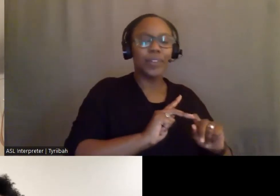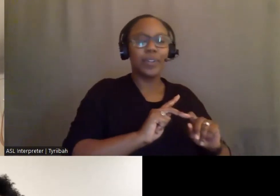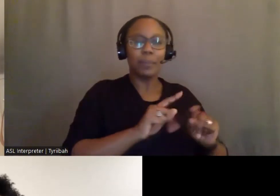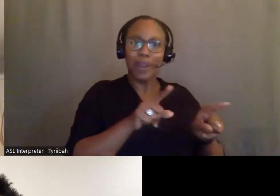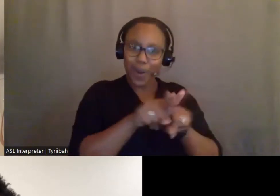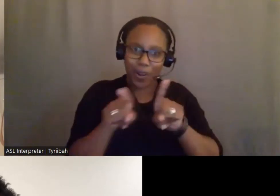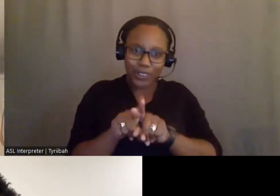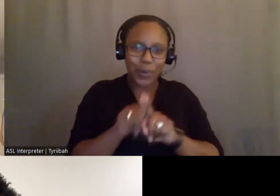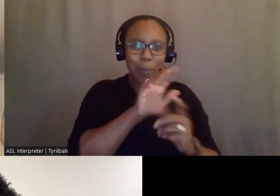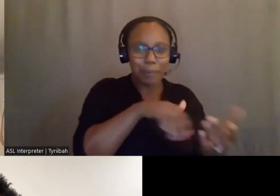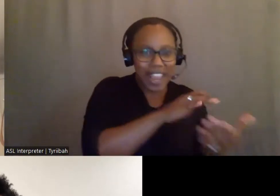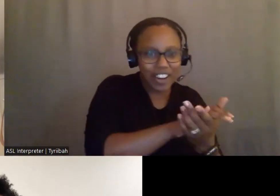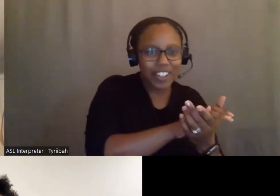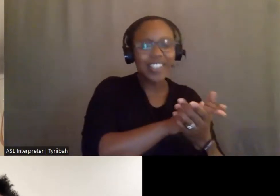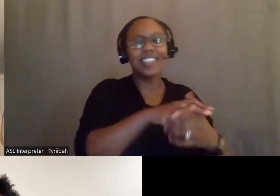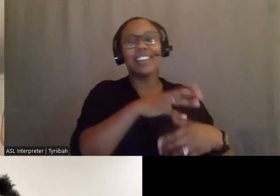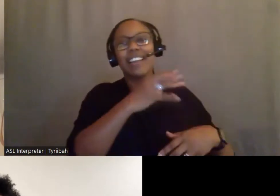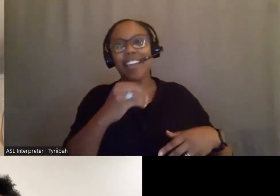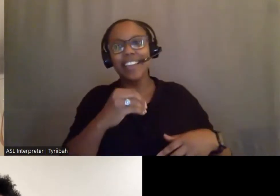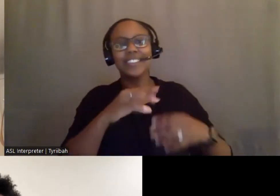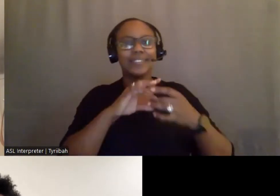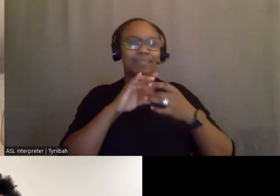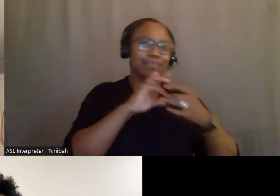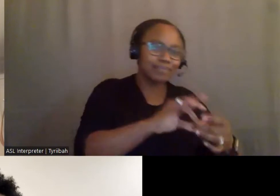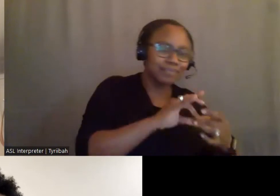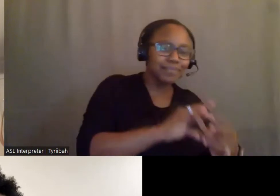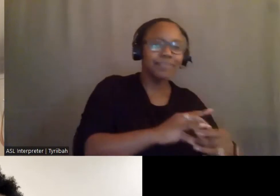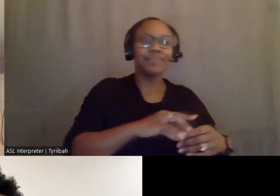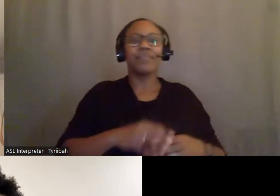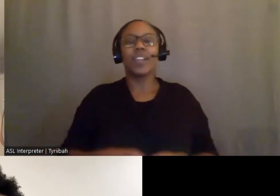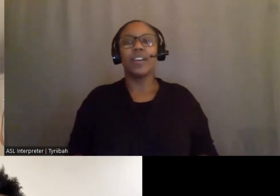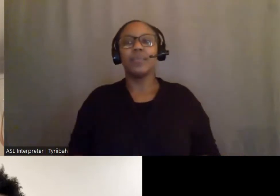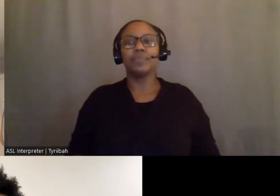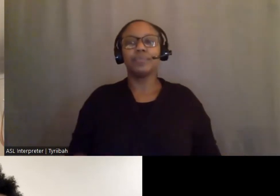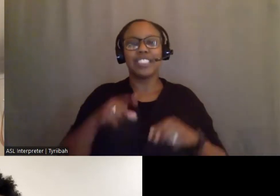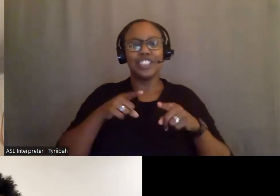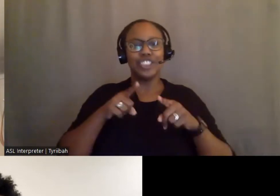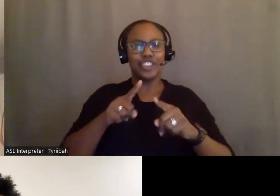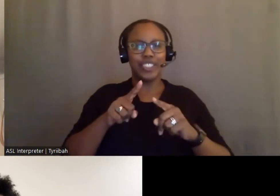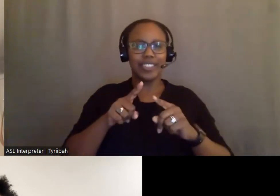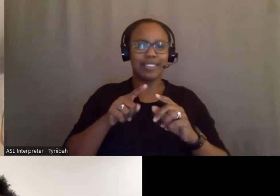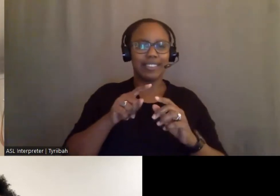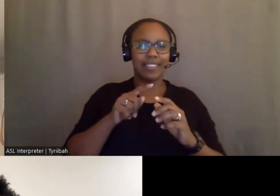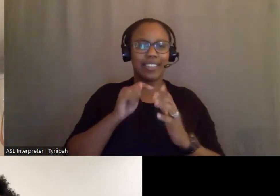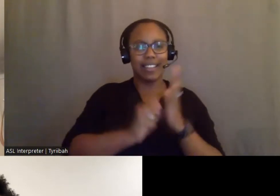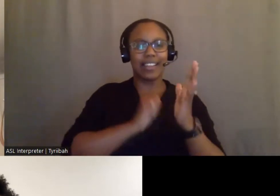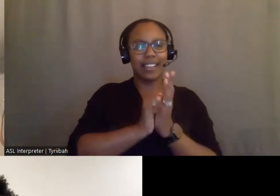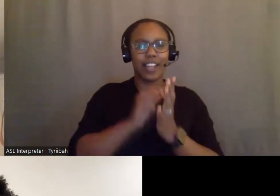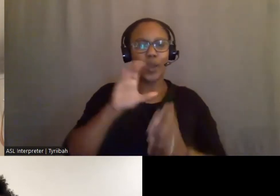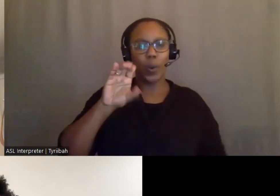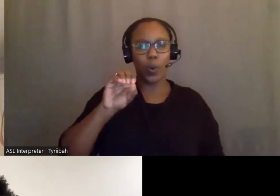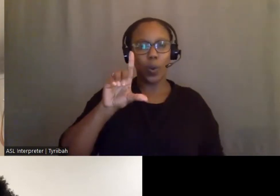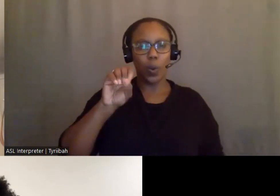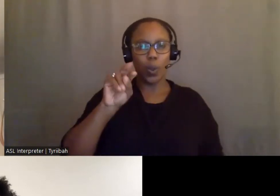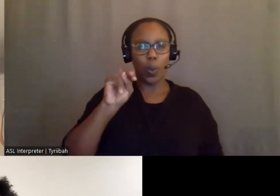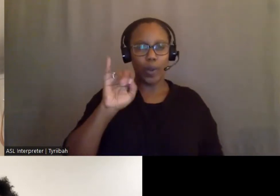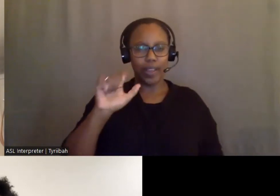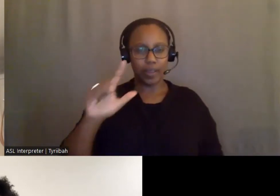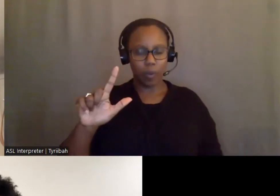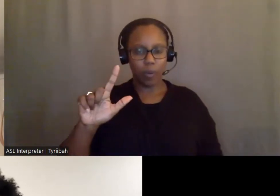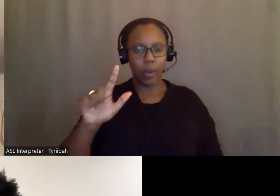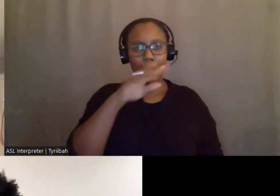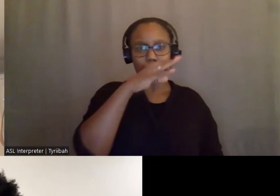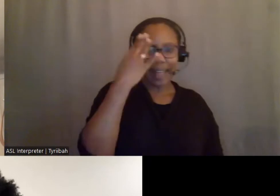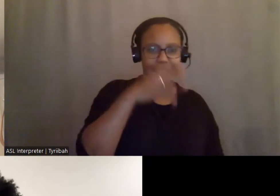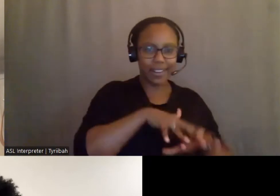different levels. During the colonial period, you have Black and Native people working as slaves and servants on